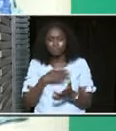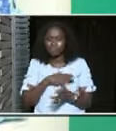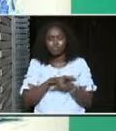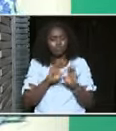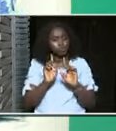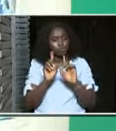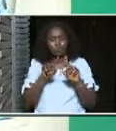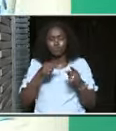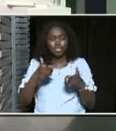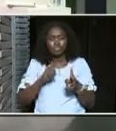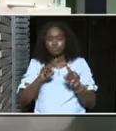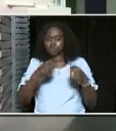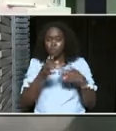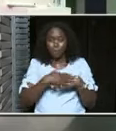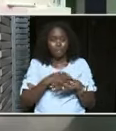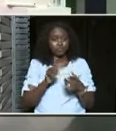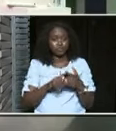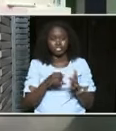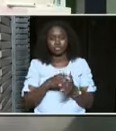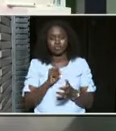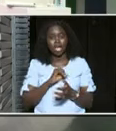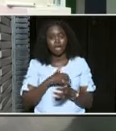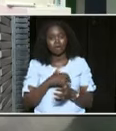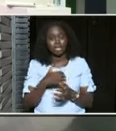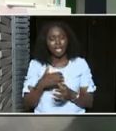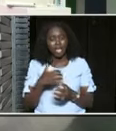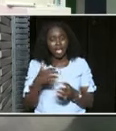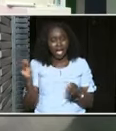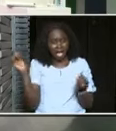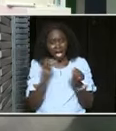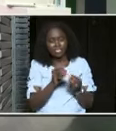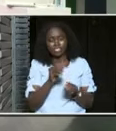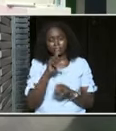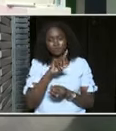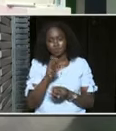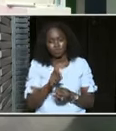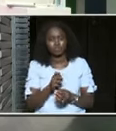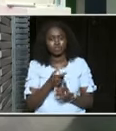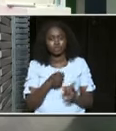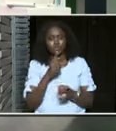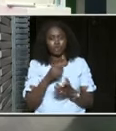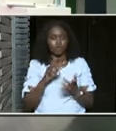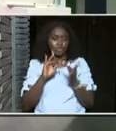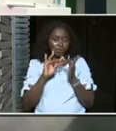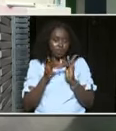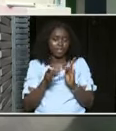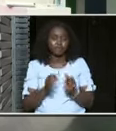it. I will add one question from someone who's just sent it in online, and then you can take them all. This is